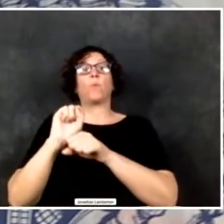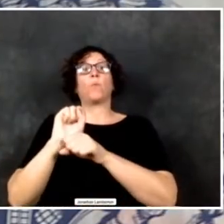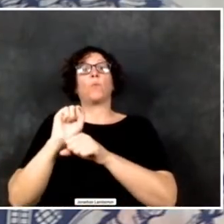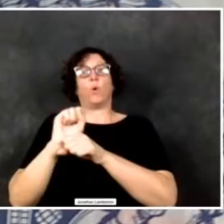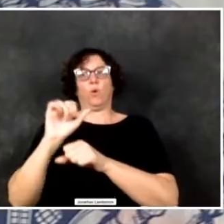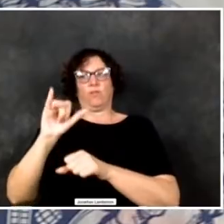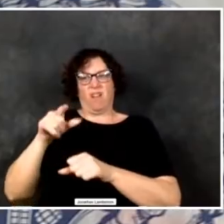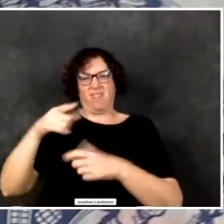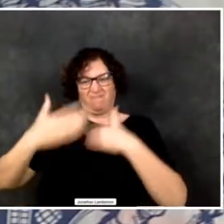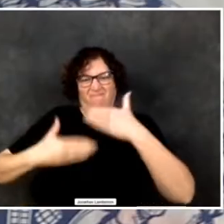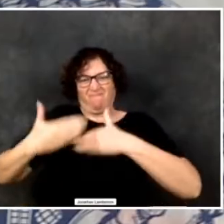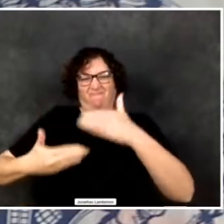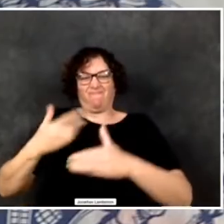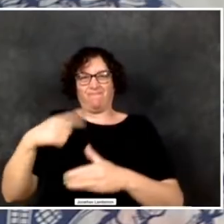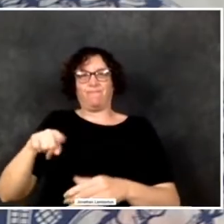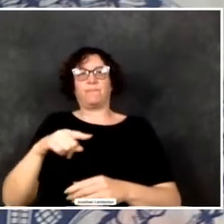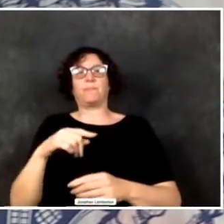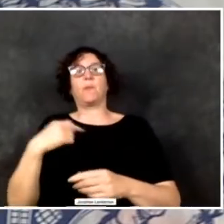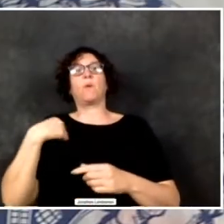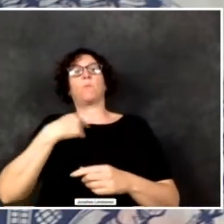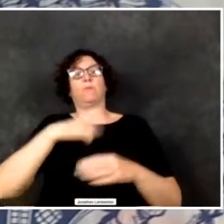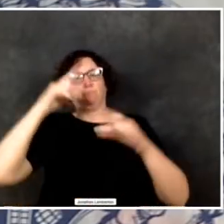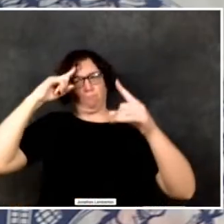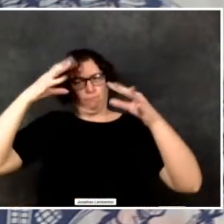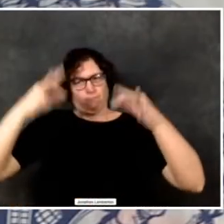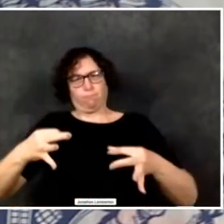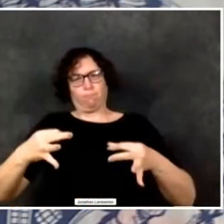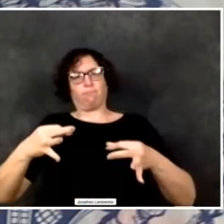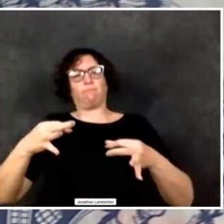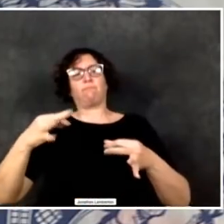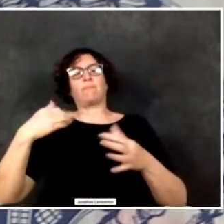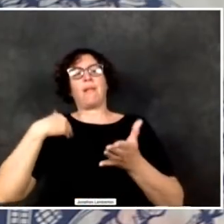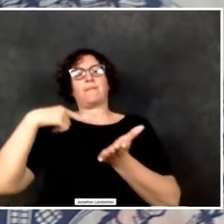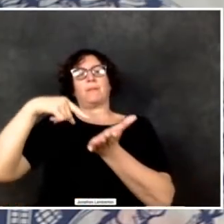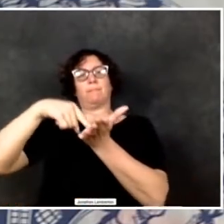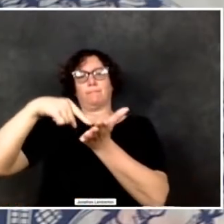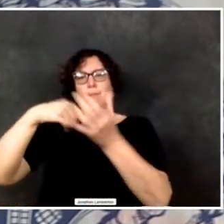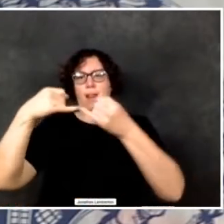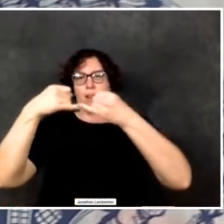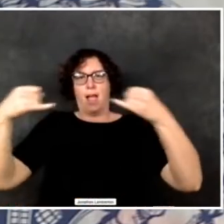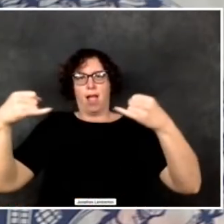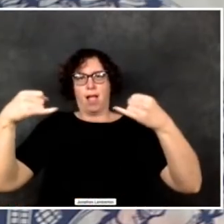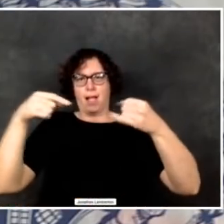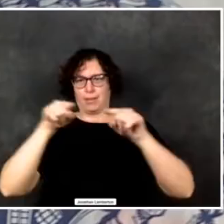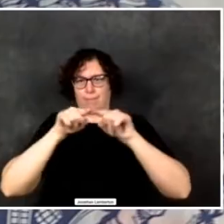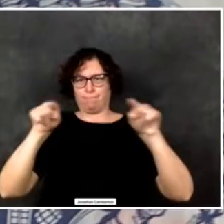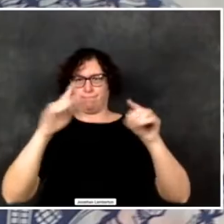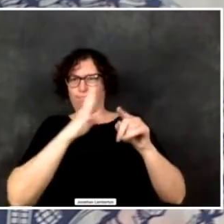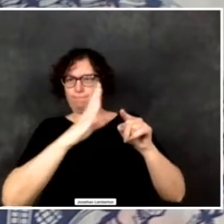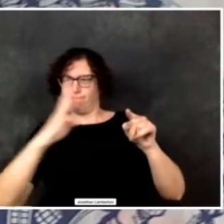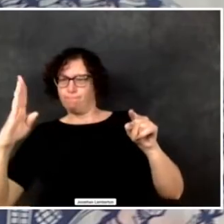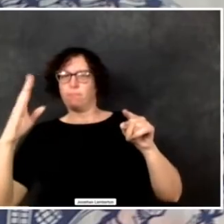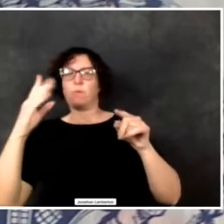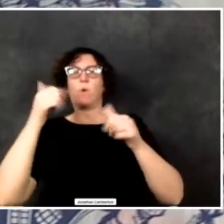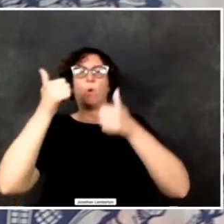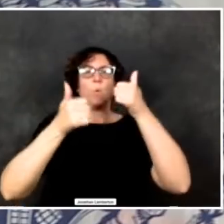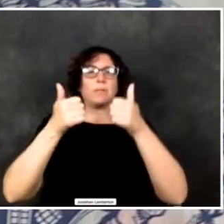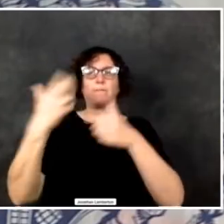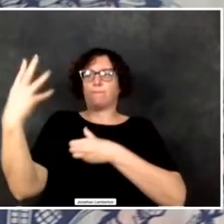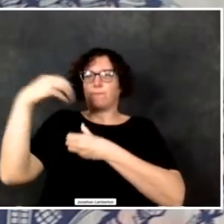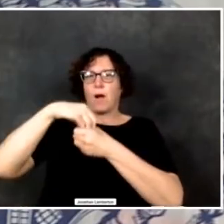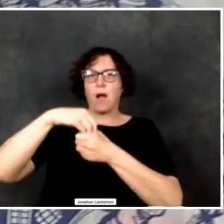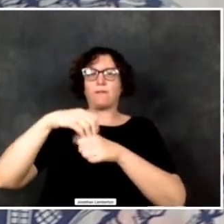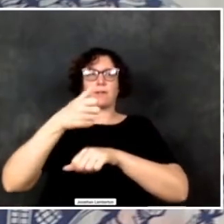that deadline's going to drive action. Chancellor, you want to jump in? Thank you, Mr. Mayor. So, Sydney, we've